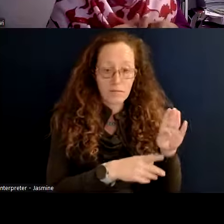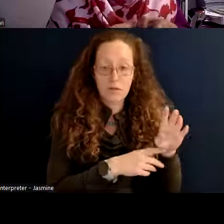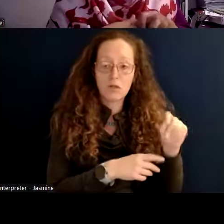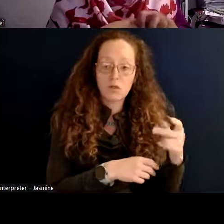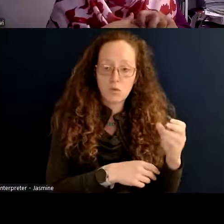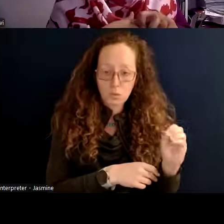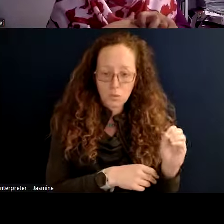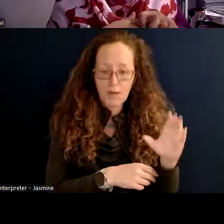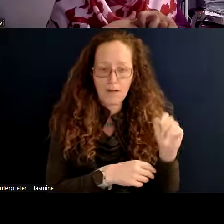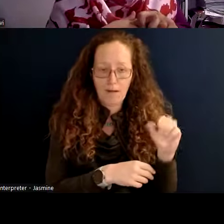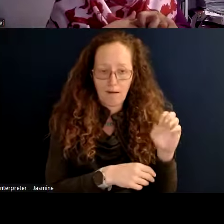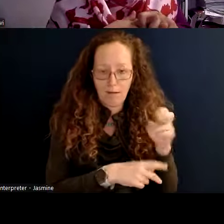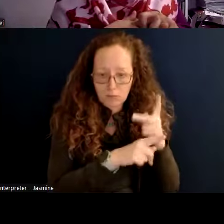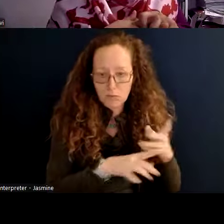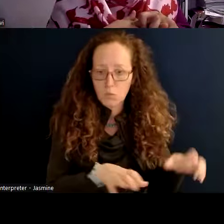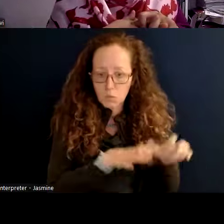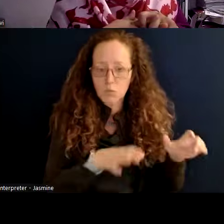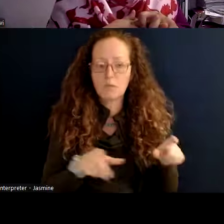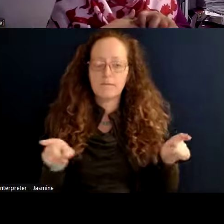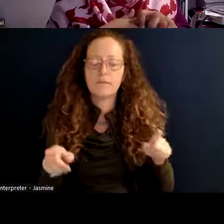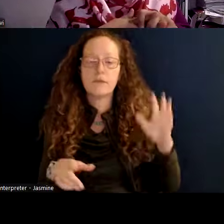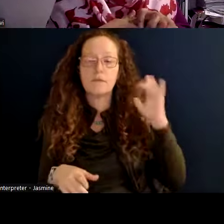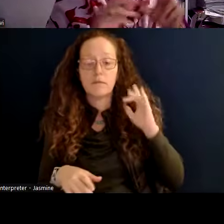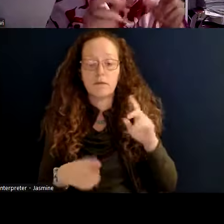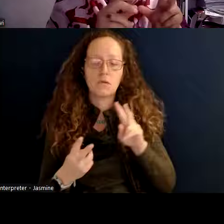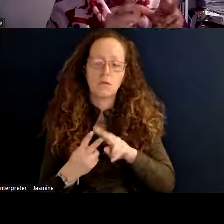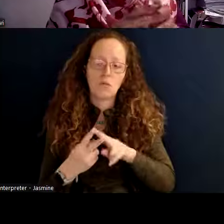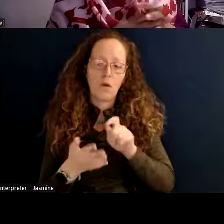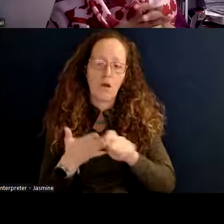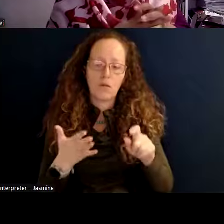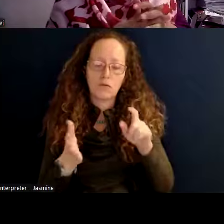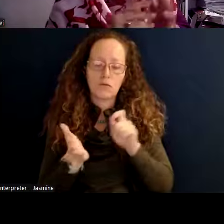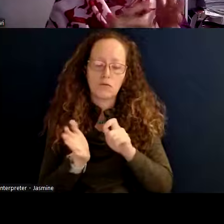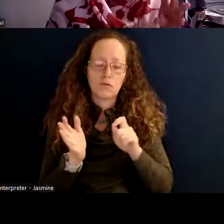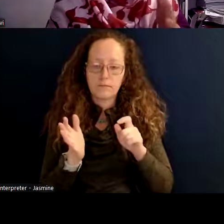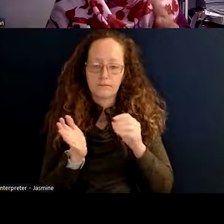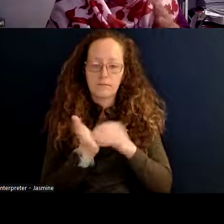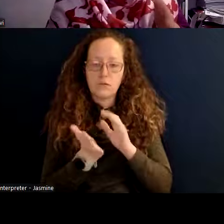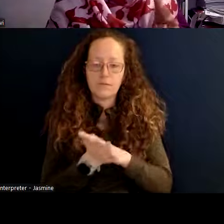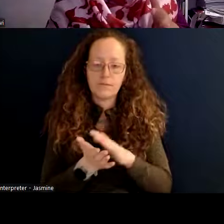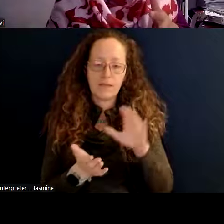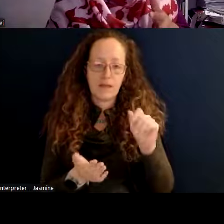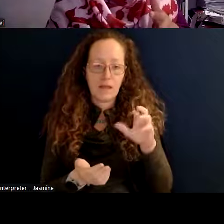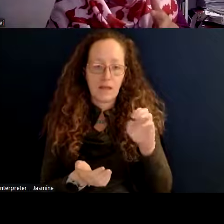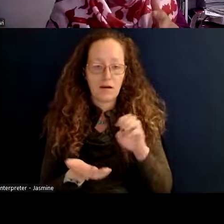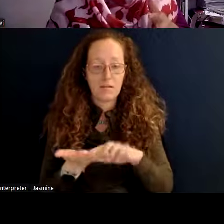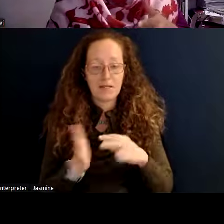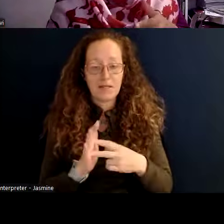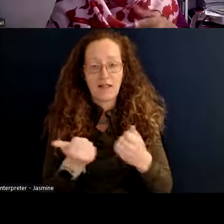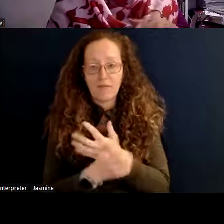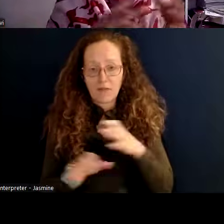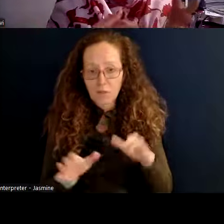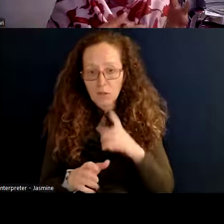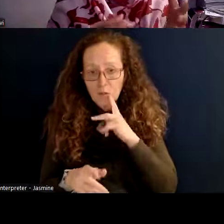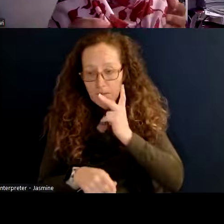Tronto and Bernice Fisher wrote of care as everything that we do to, and here I'm going to quote, to maintain, continue, and